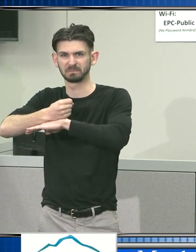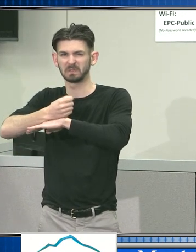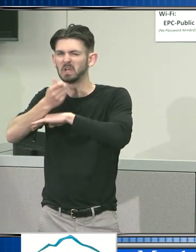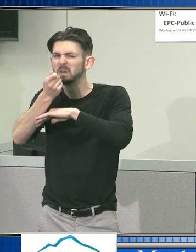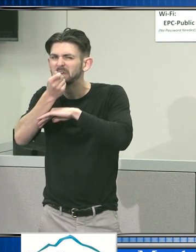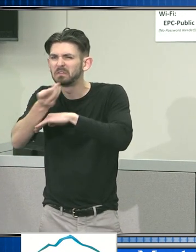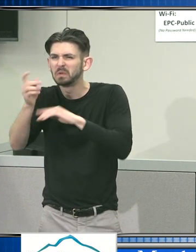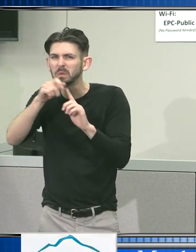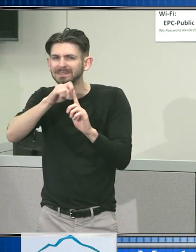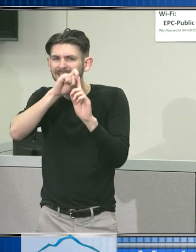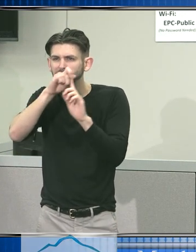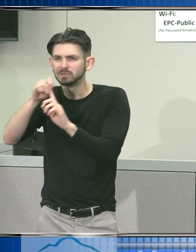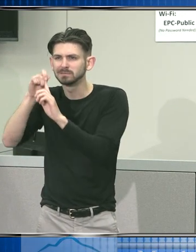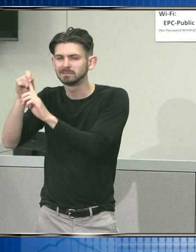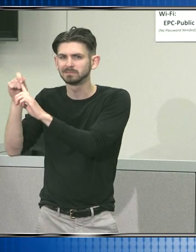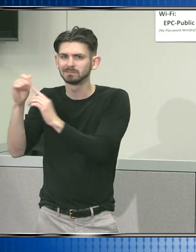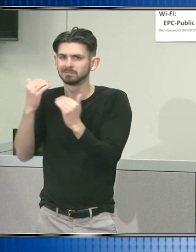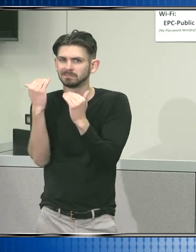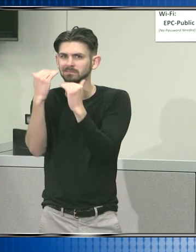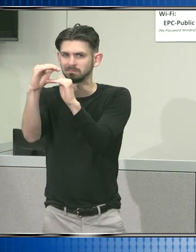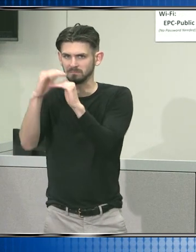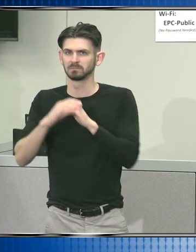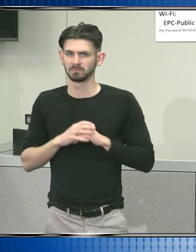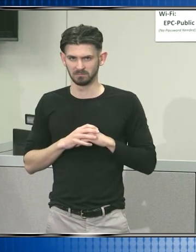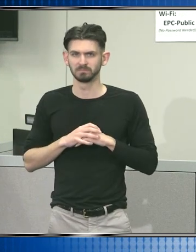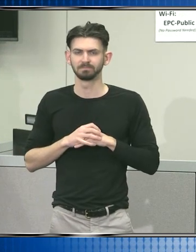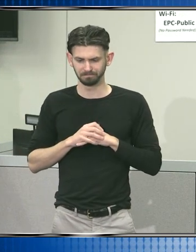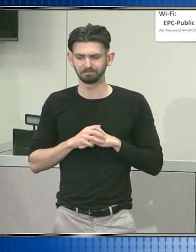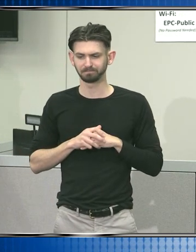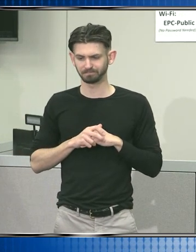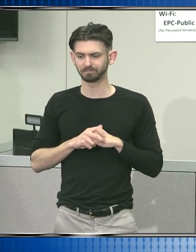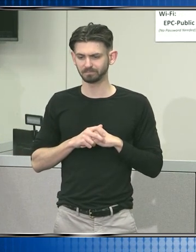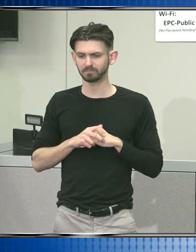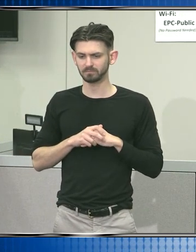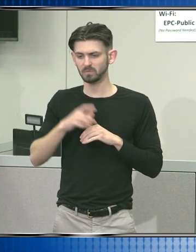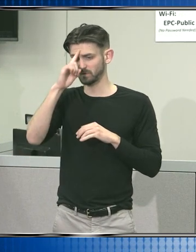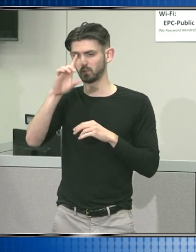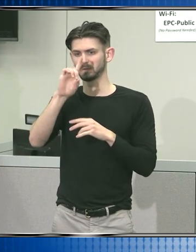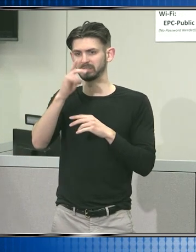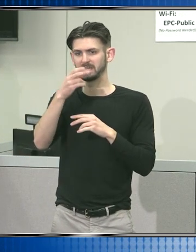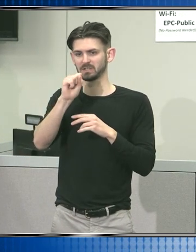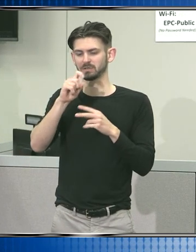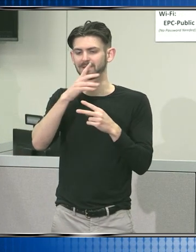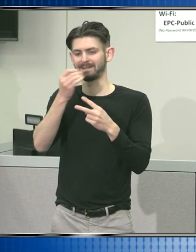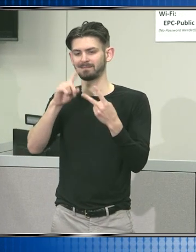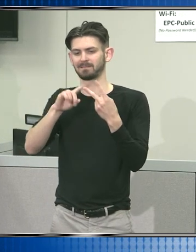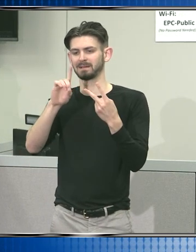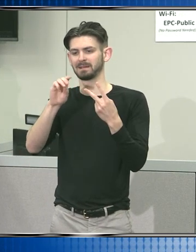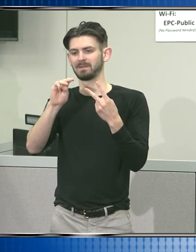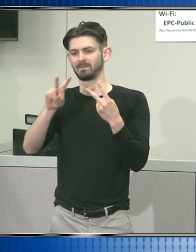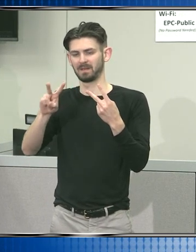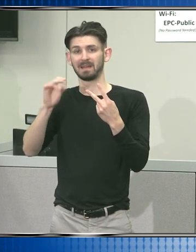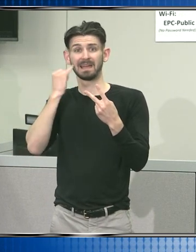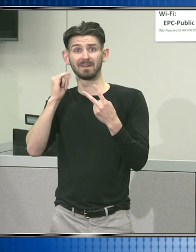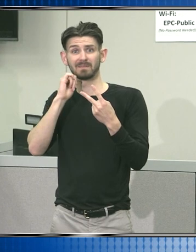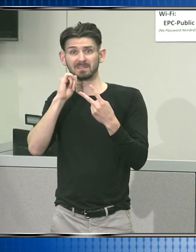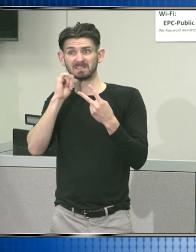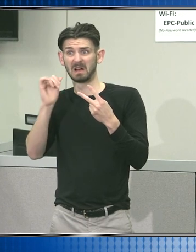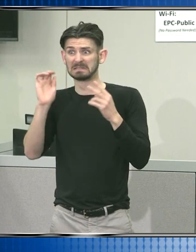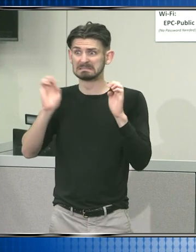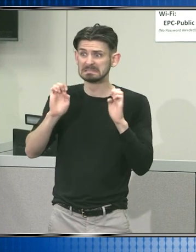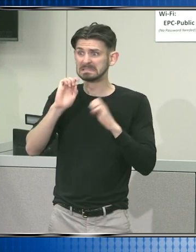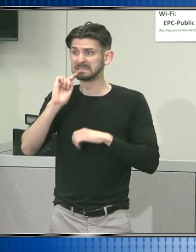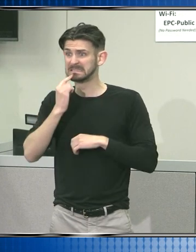exceptions. Again, limited exceptions for DHS, limited exceptions for DMV. Otherwise, we're asking the public to